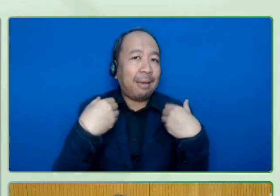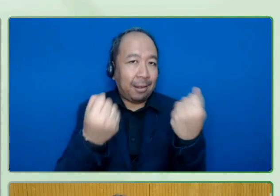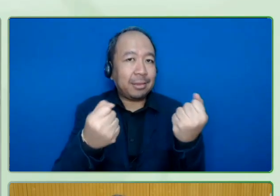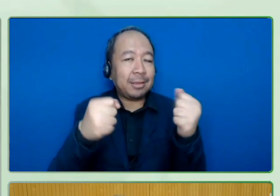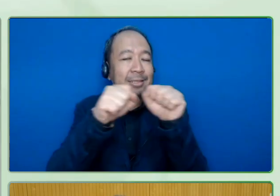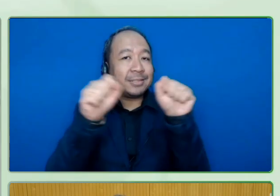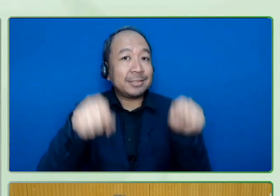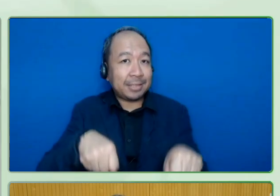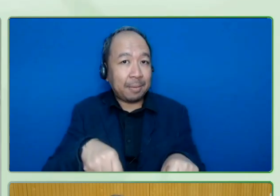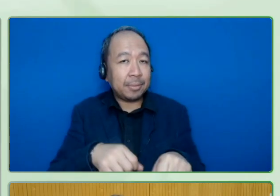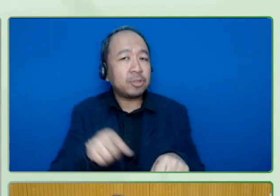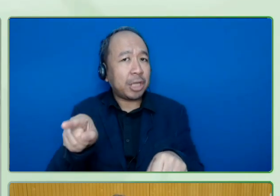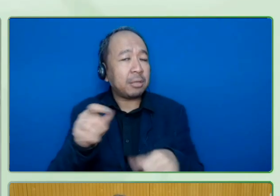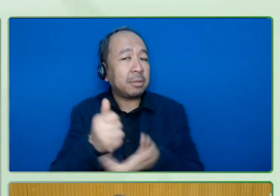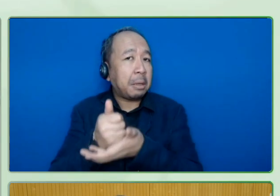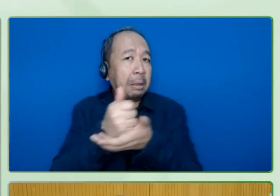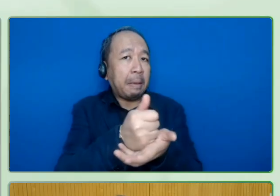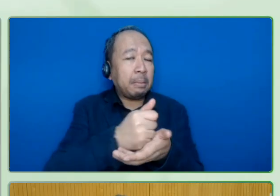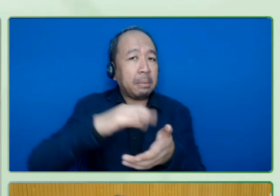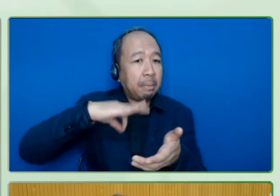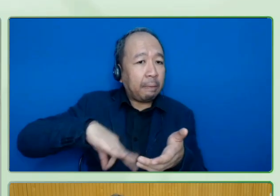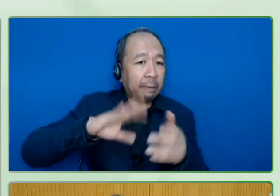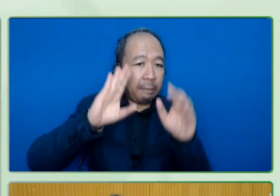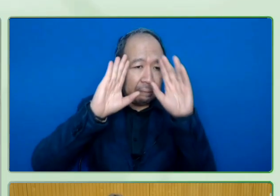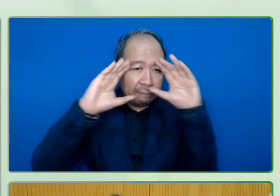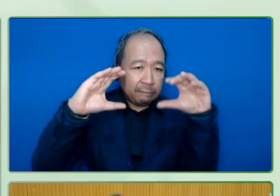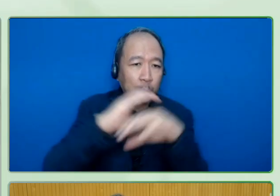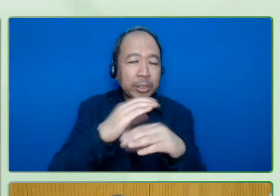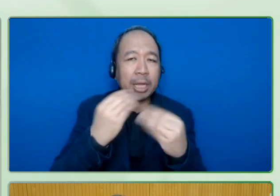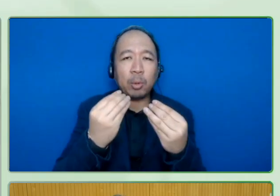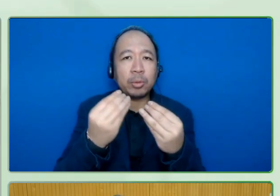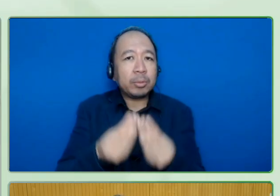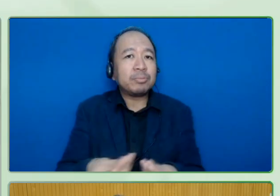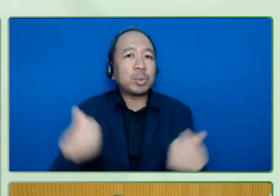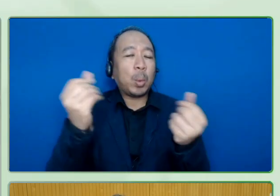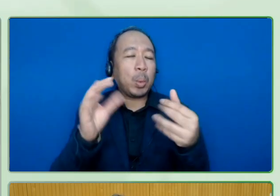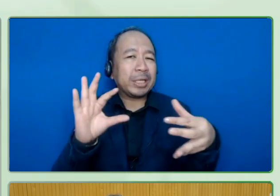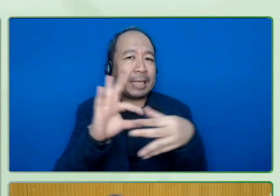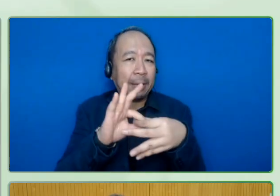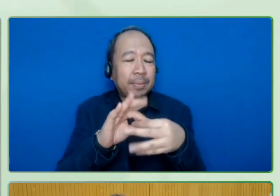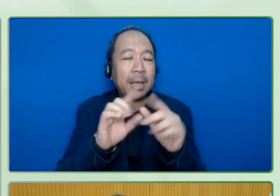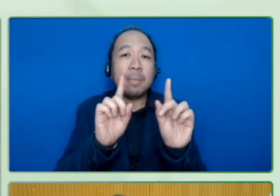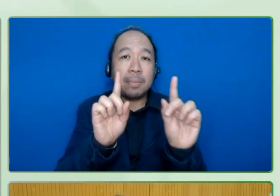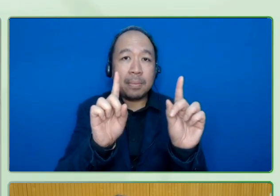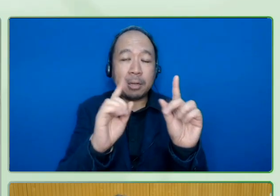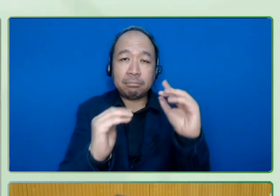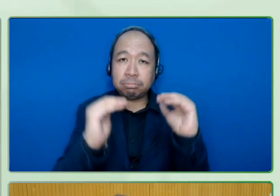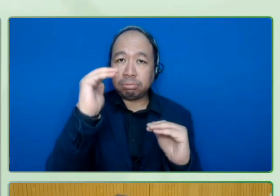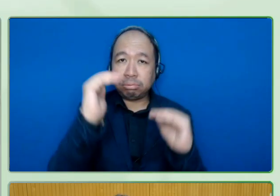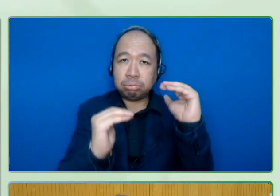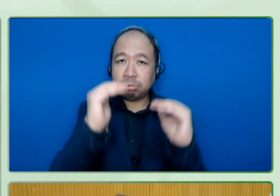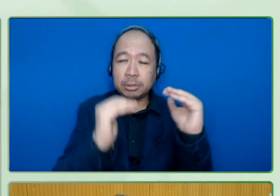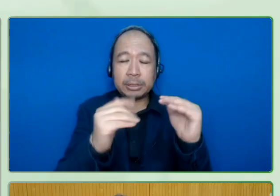helps close that treatment gap. At the same time, even if it's been already tested in over 40